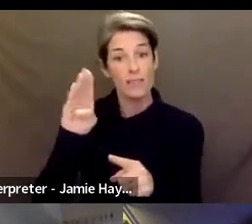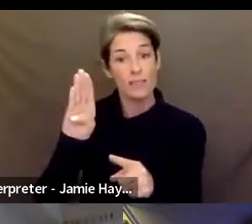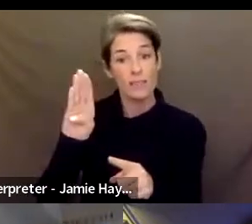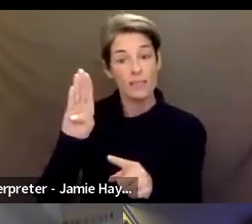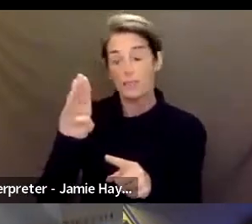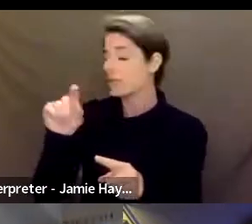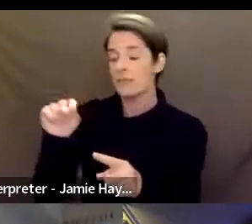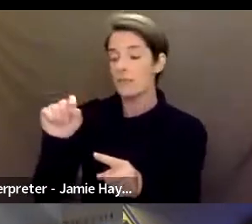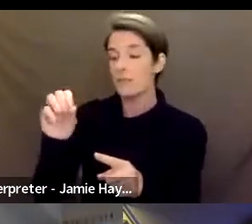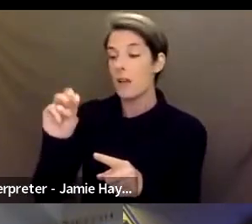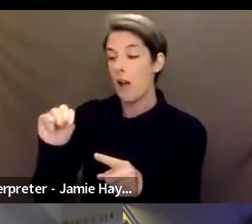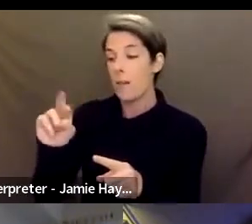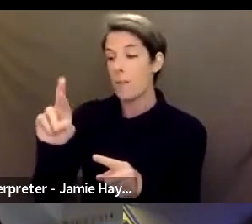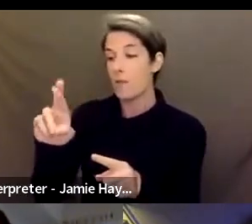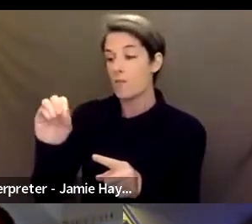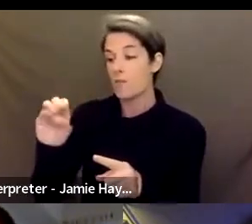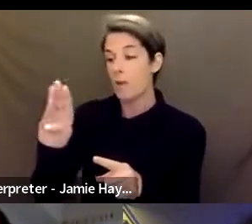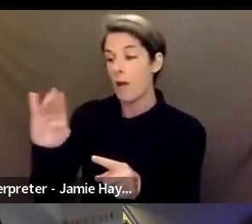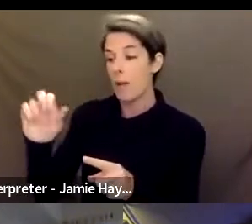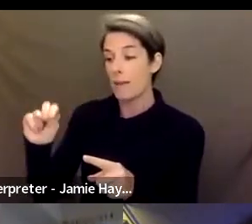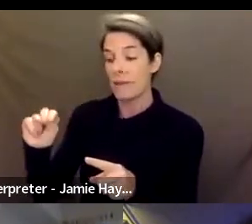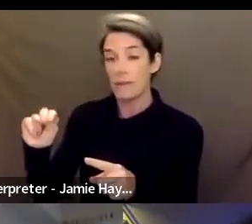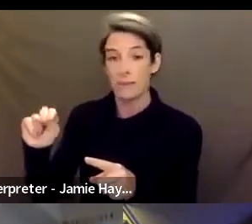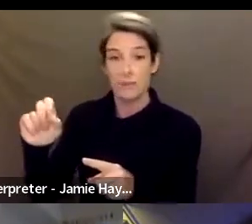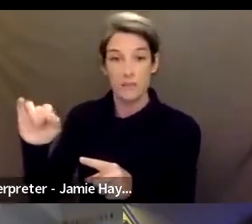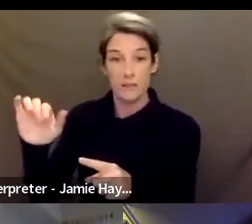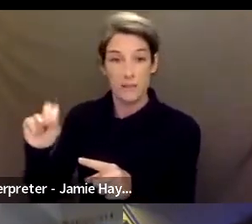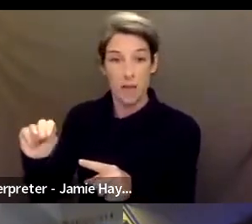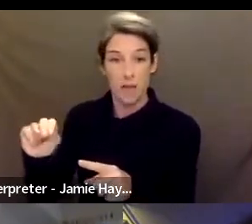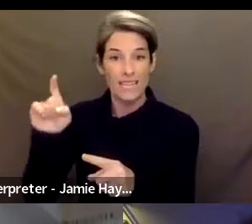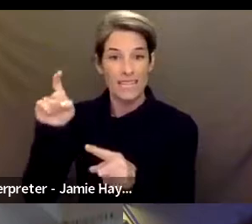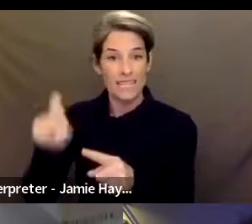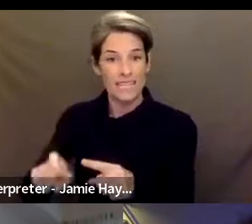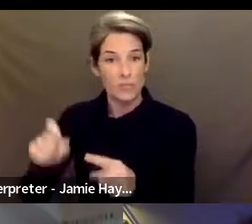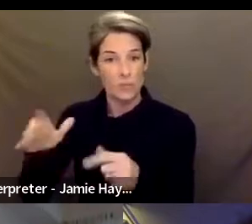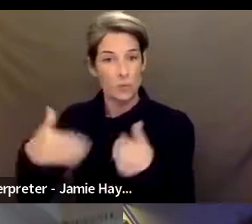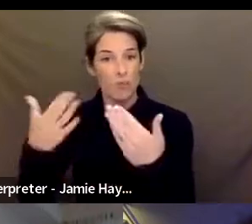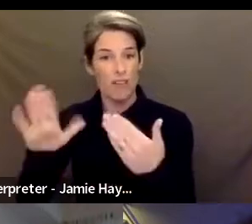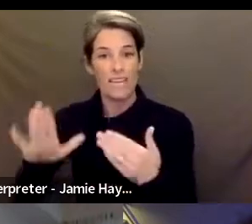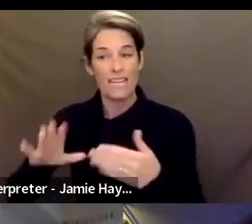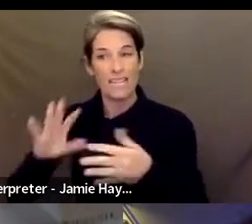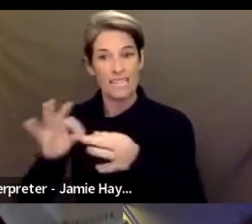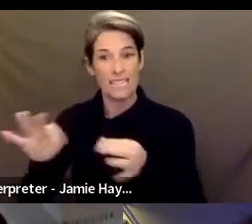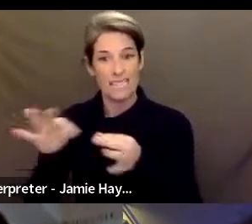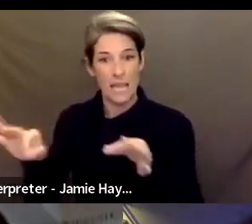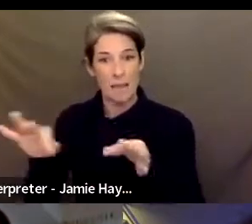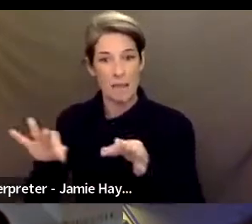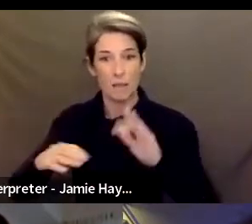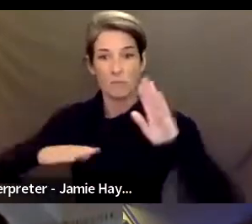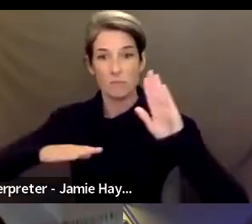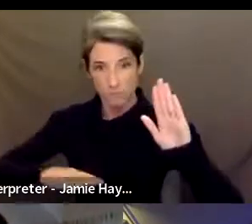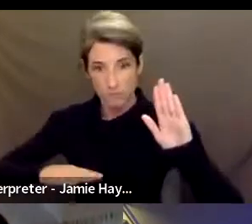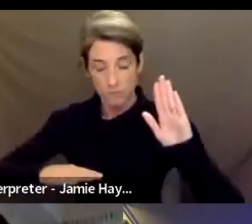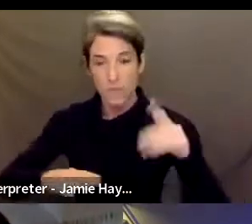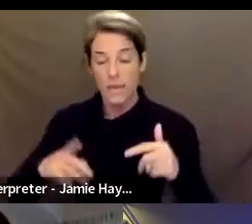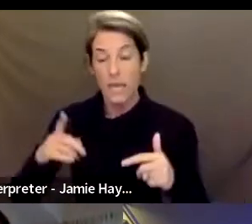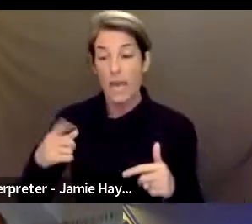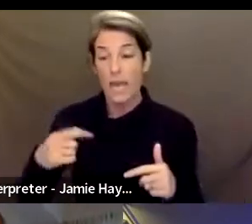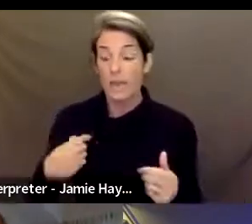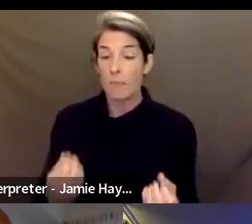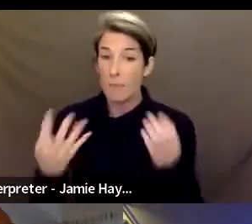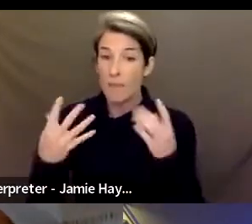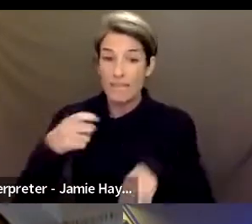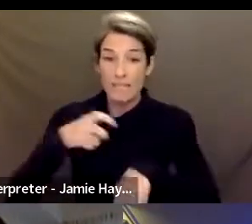statement, and a couple of times the N word is used, and this is the material that we use for the audition because it's his big